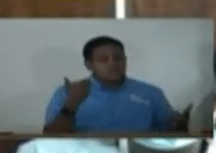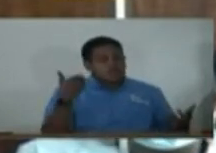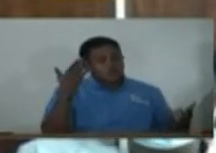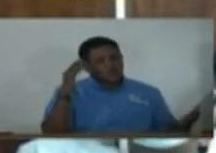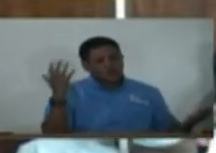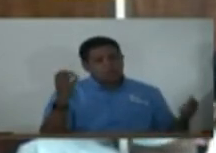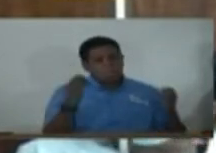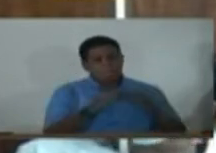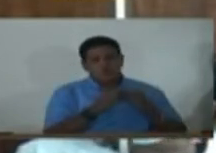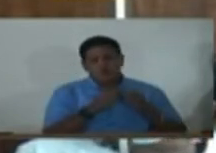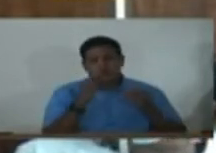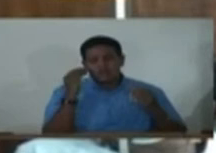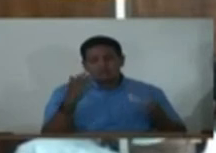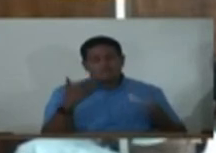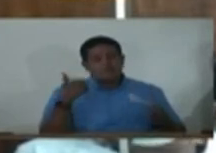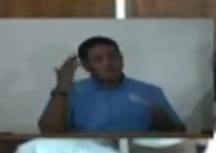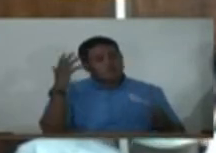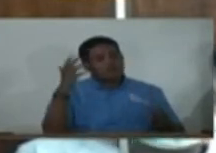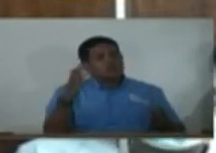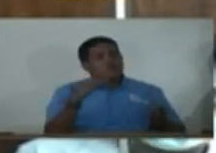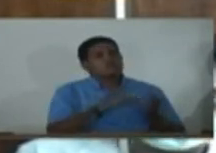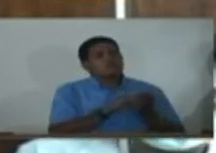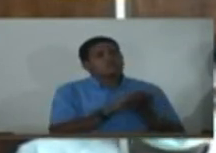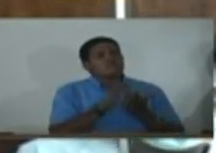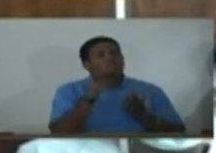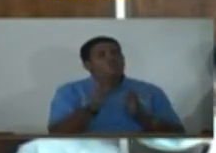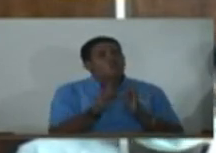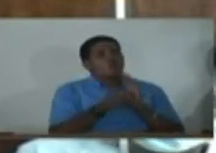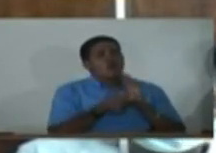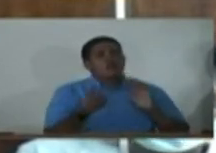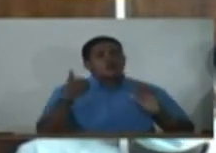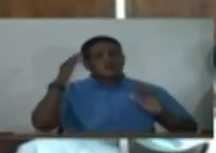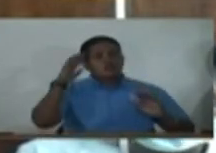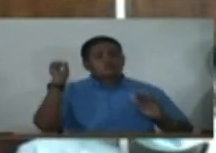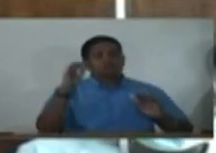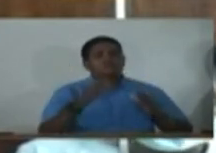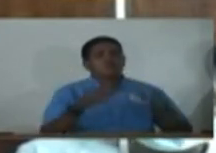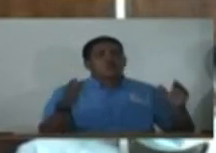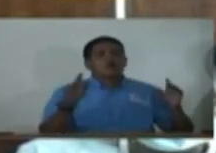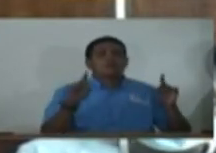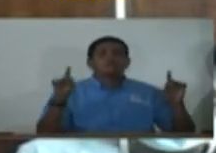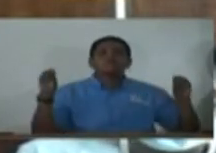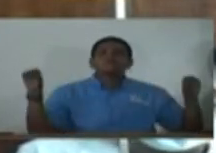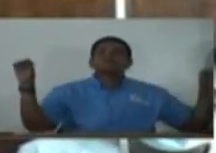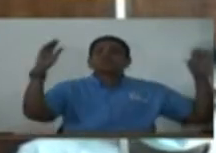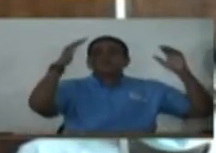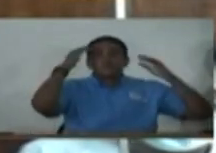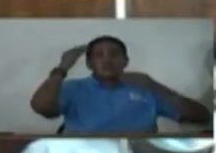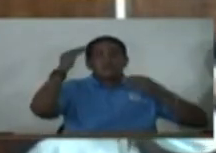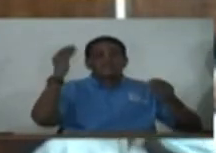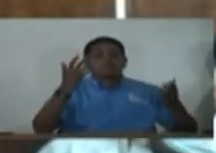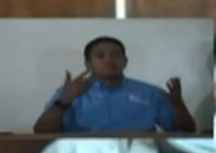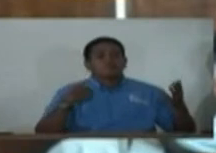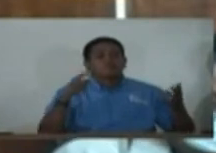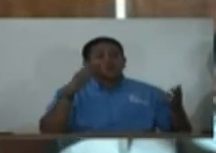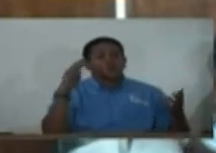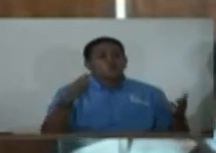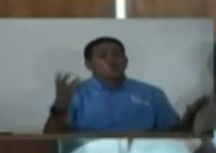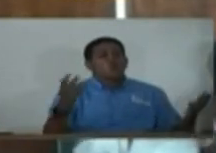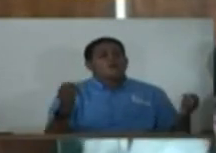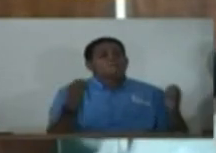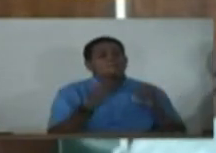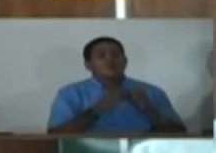more, I know it has been in place for a while, it has been brought widespread, people know about it, but perhaps we need to look to see what